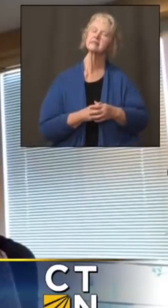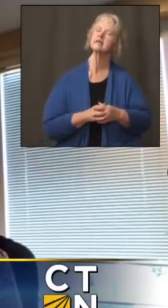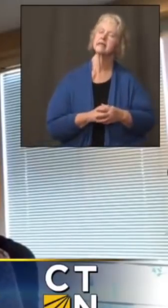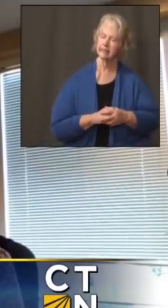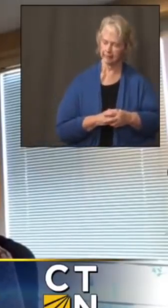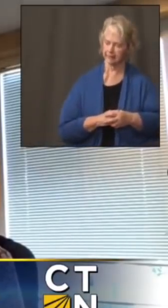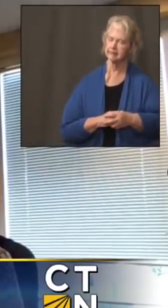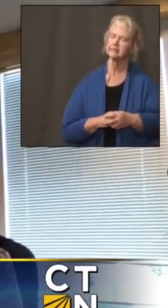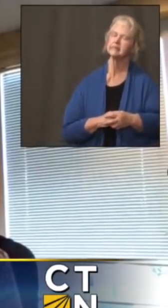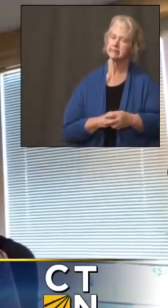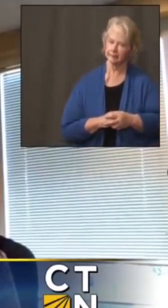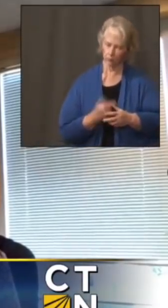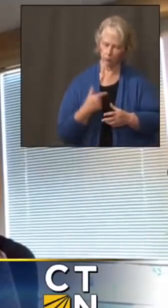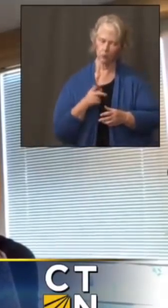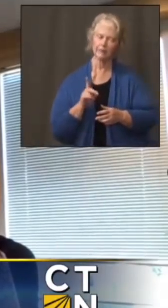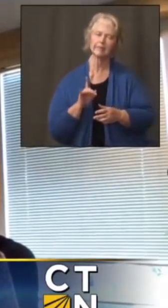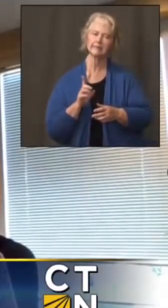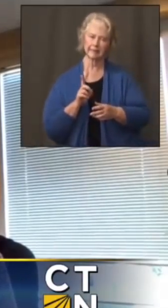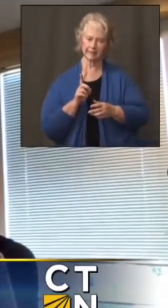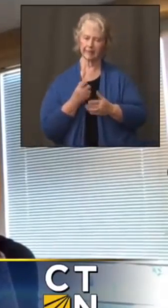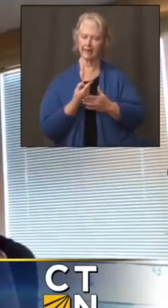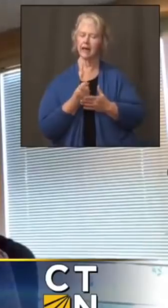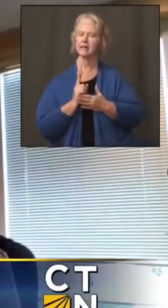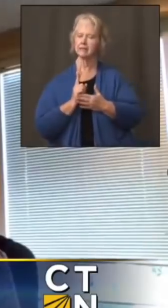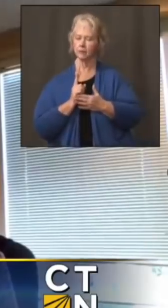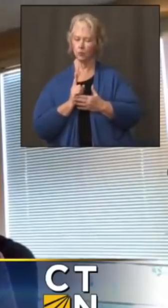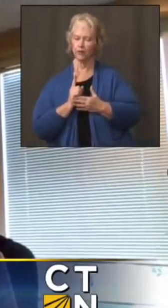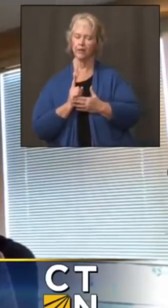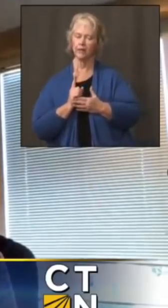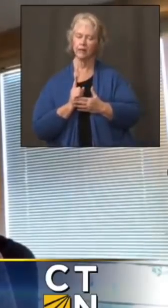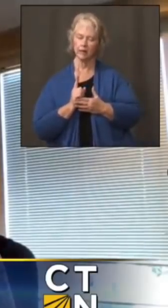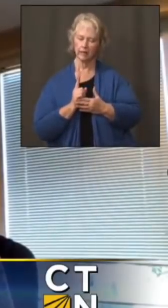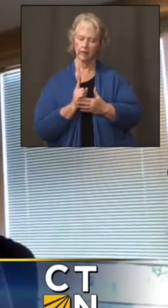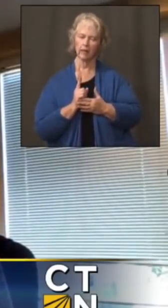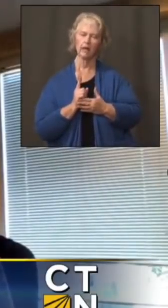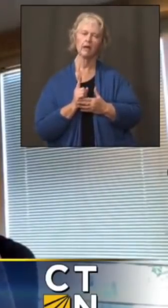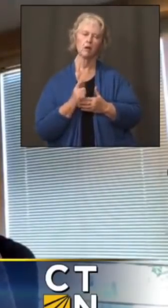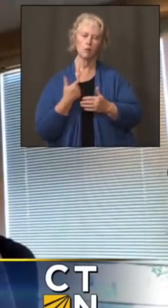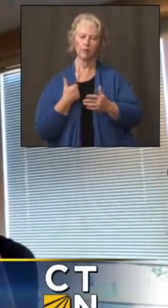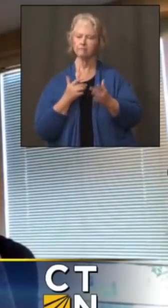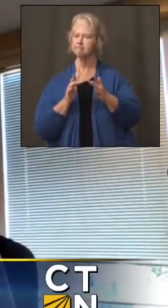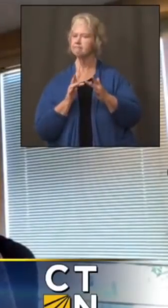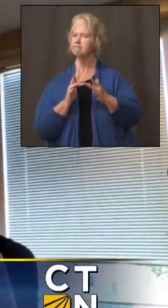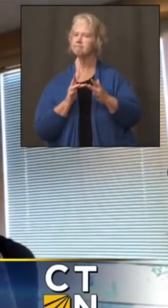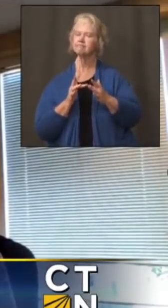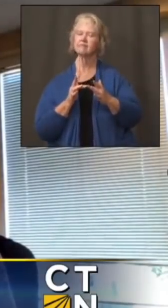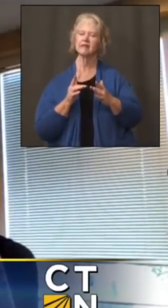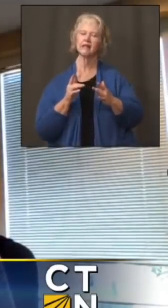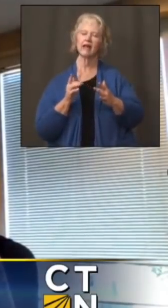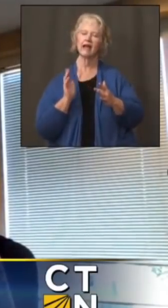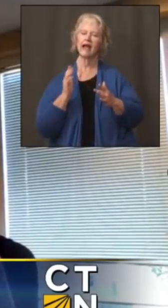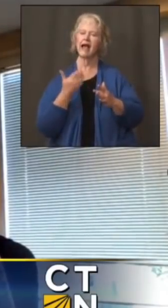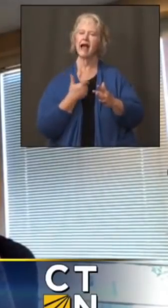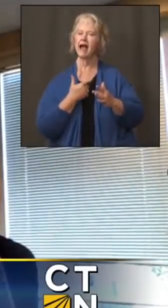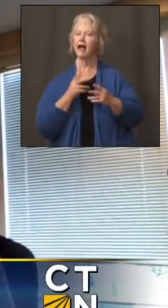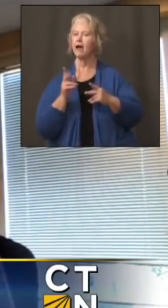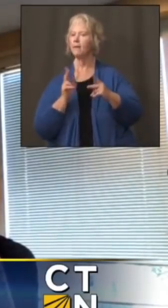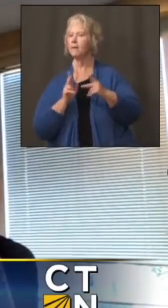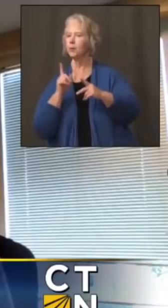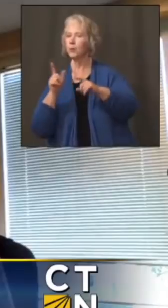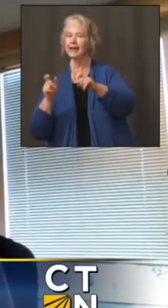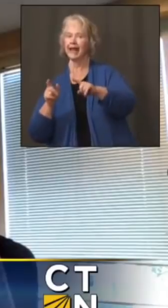Yes, we took that action last week. We reached out to our state contracted testing partners and to all